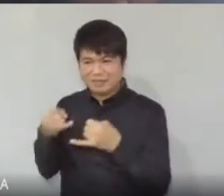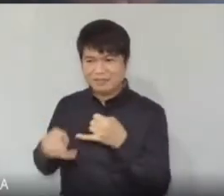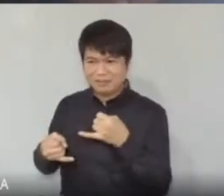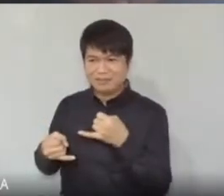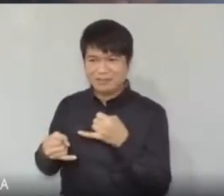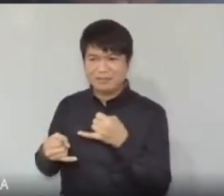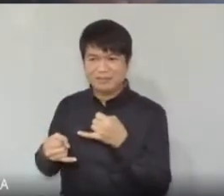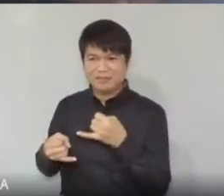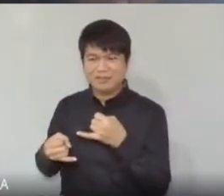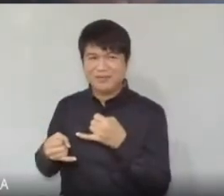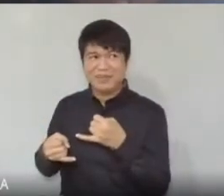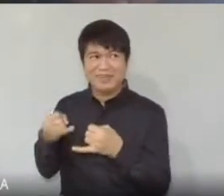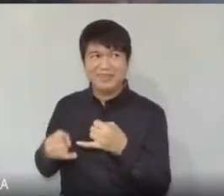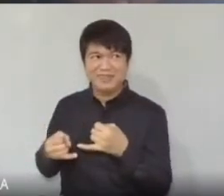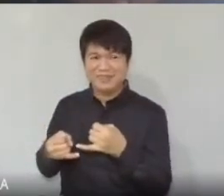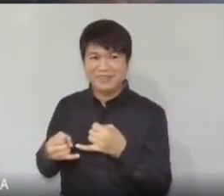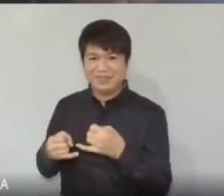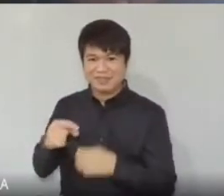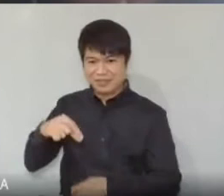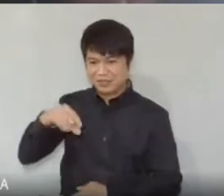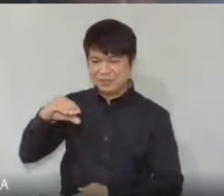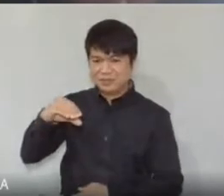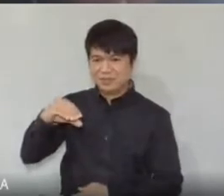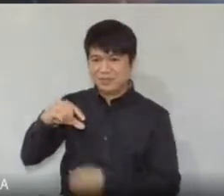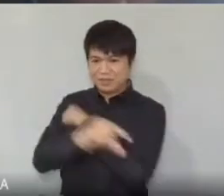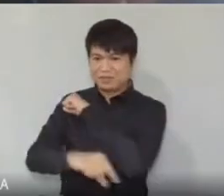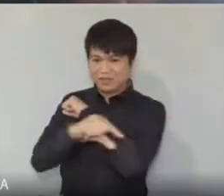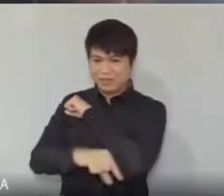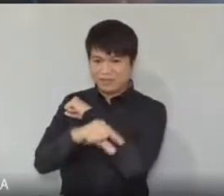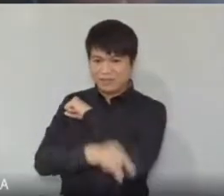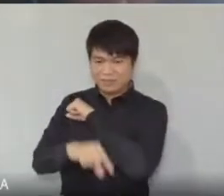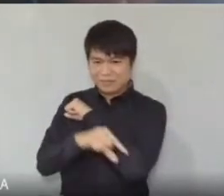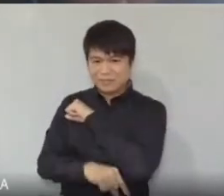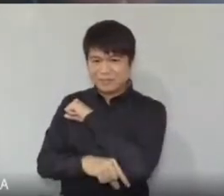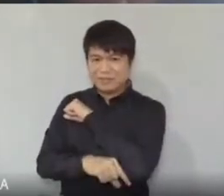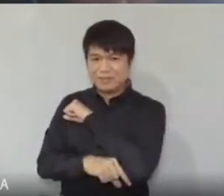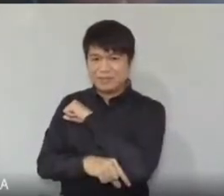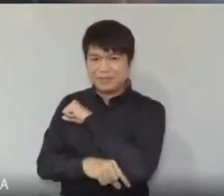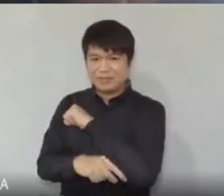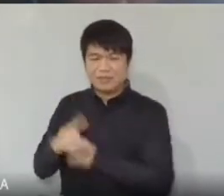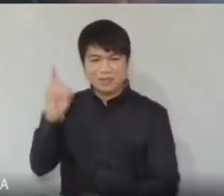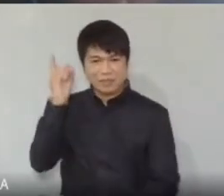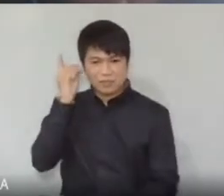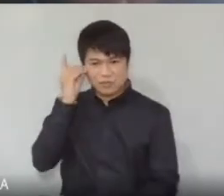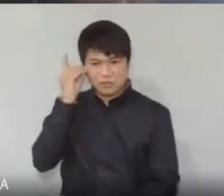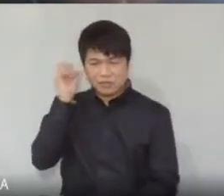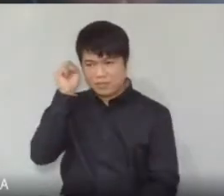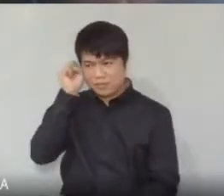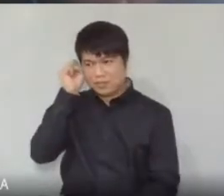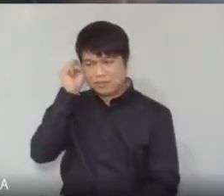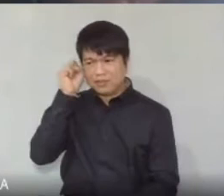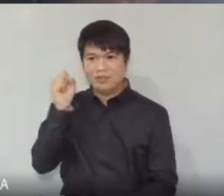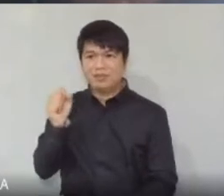as well. In 2019, however, they really pioneered in the sense that they implemented and